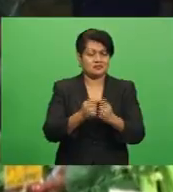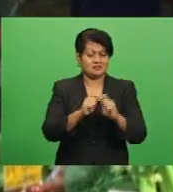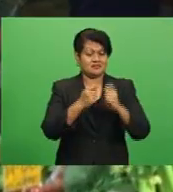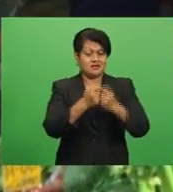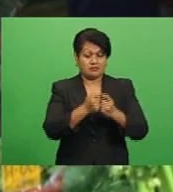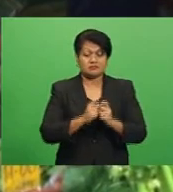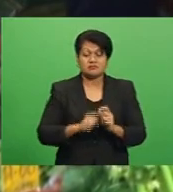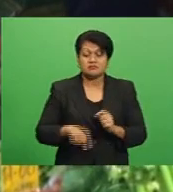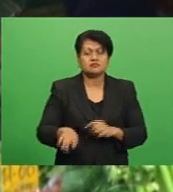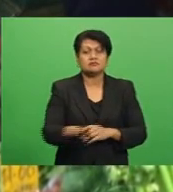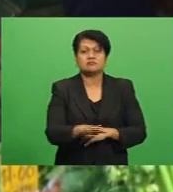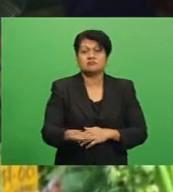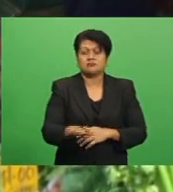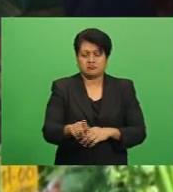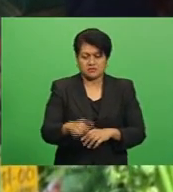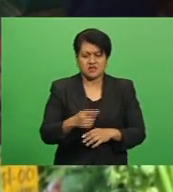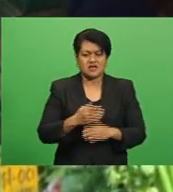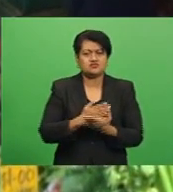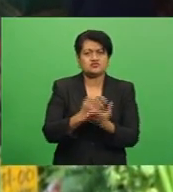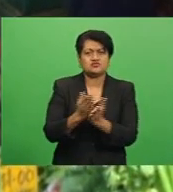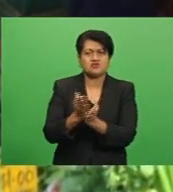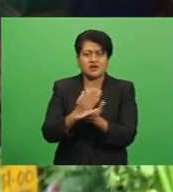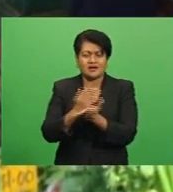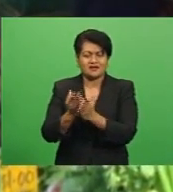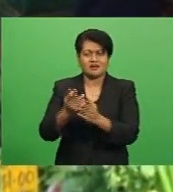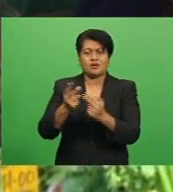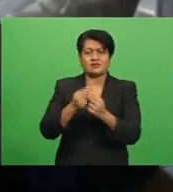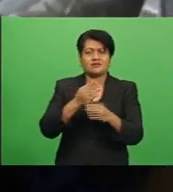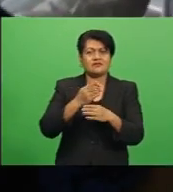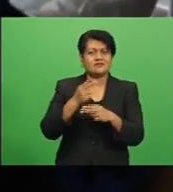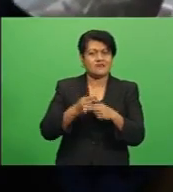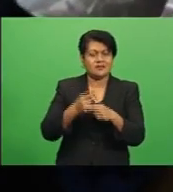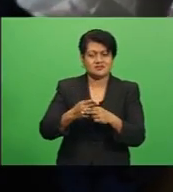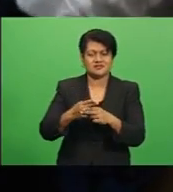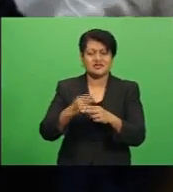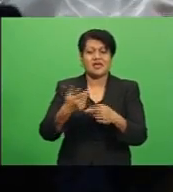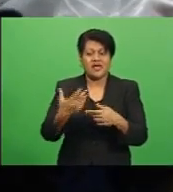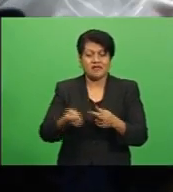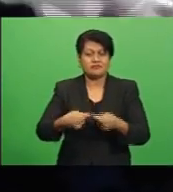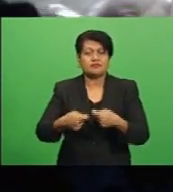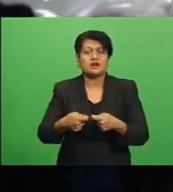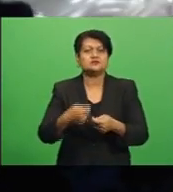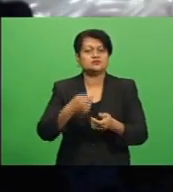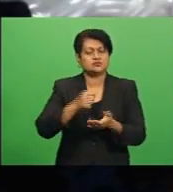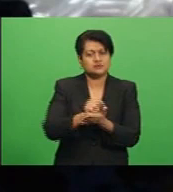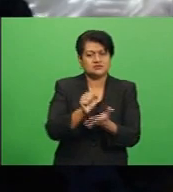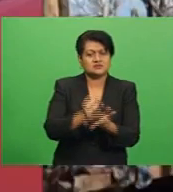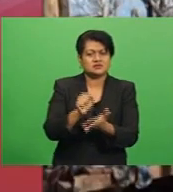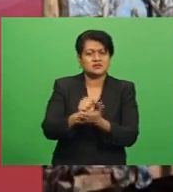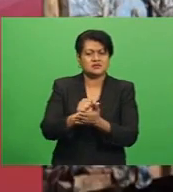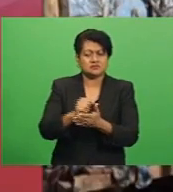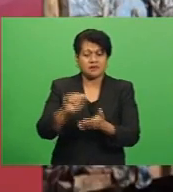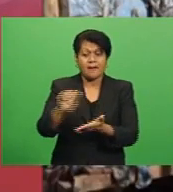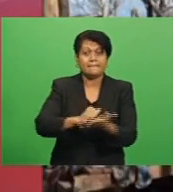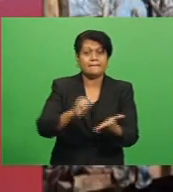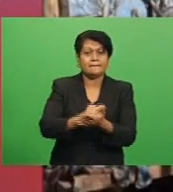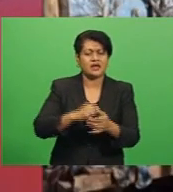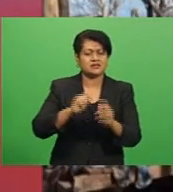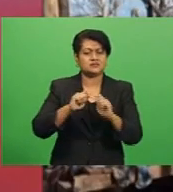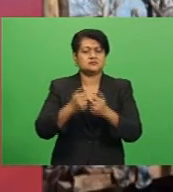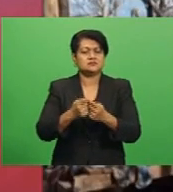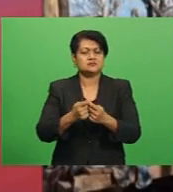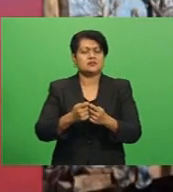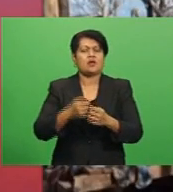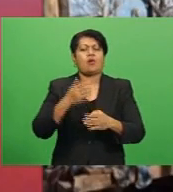the ground ensuring affected farmers have a market to sell. The buying team have worked throughout the entire Christmas and New